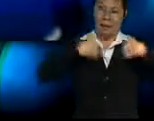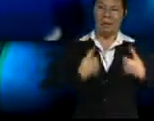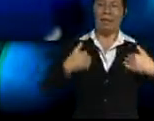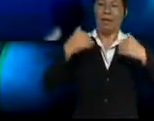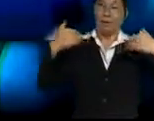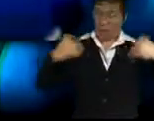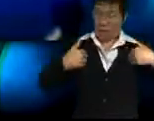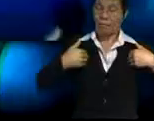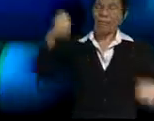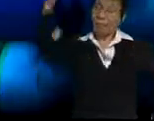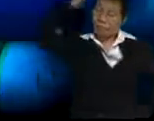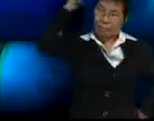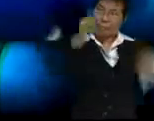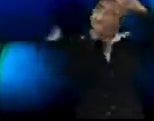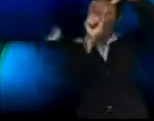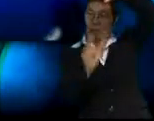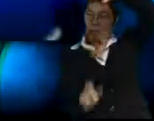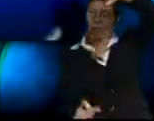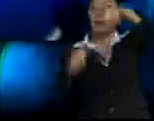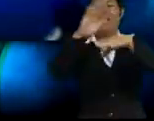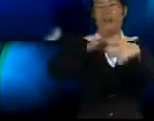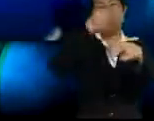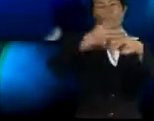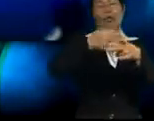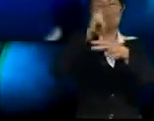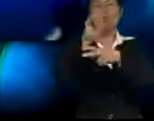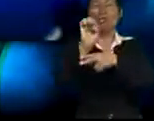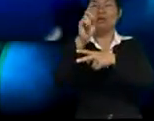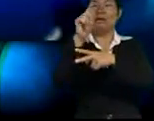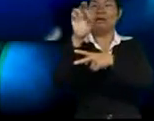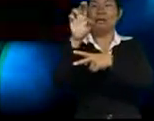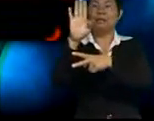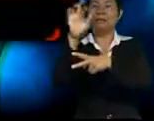Animals with backbones are called vertebrates.